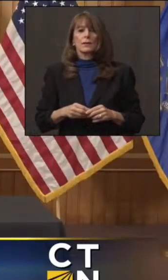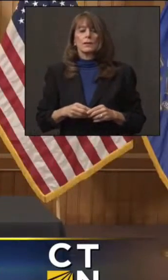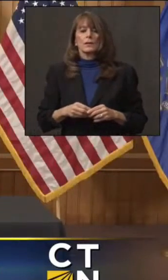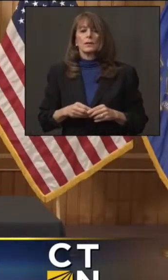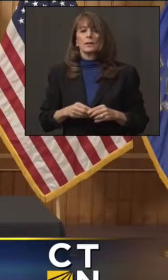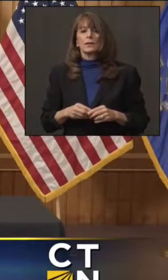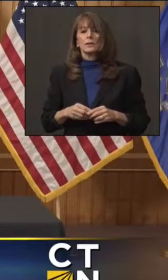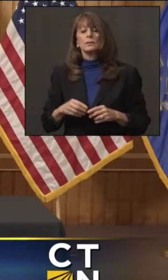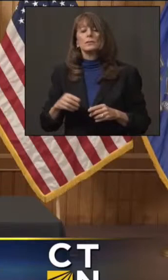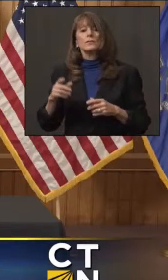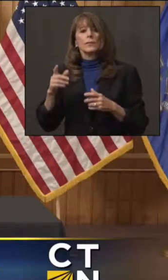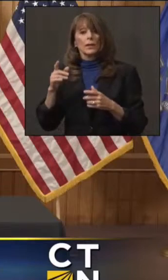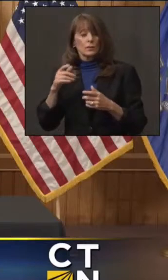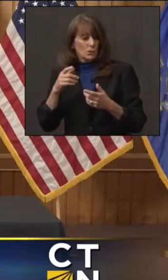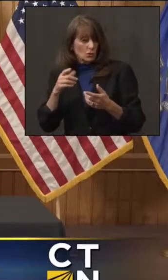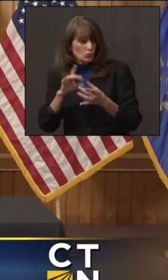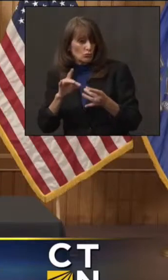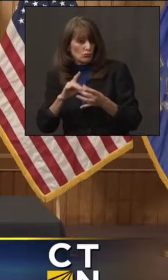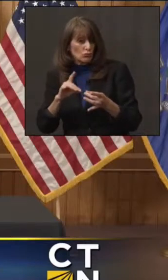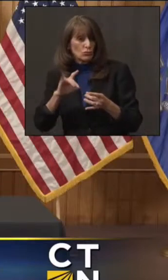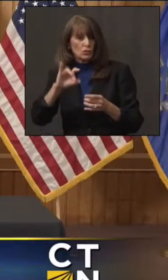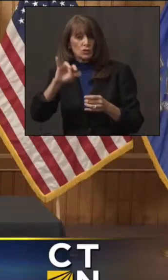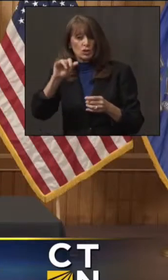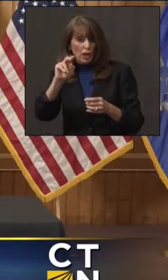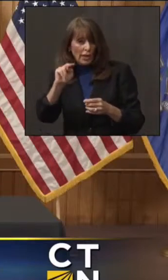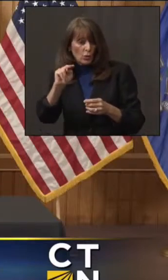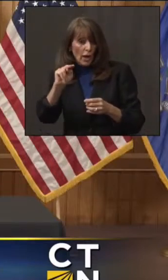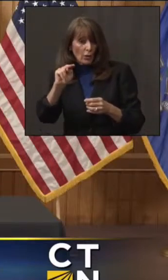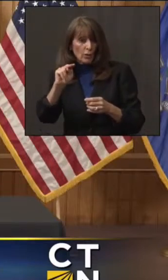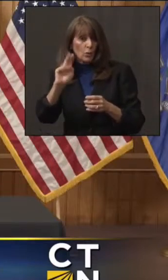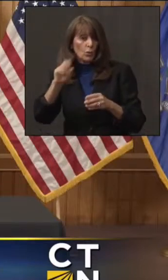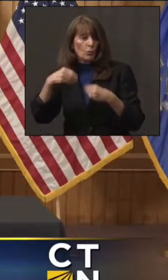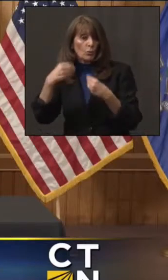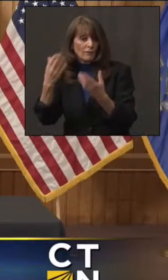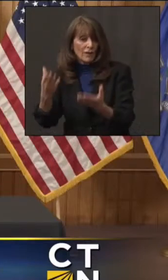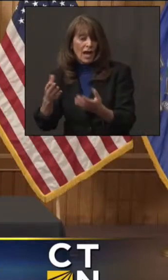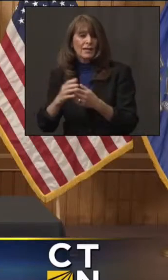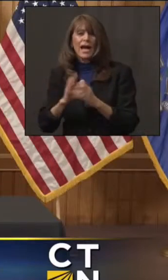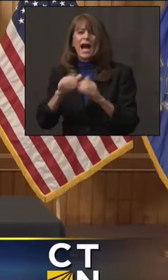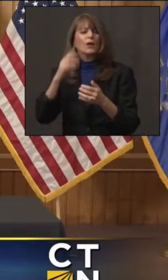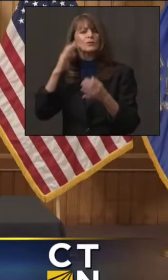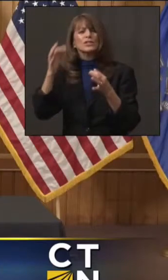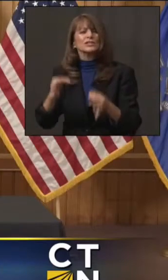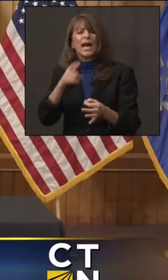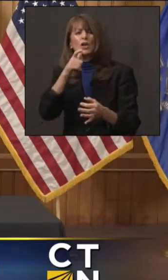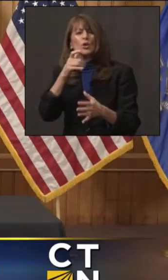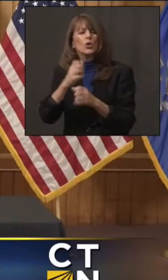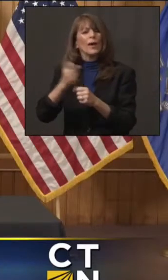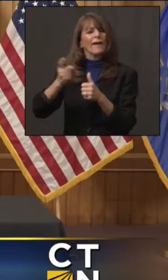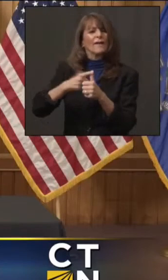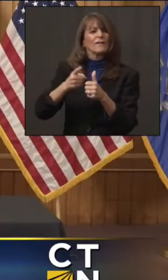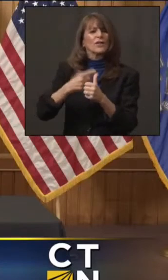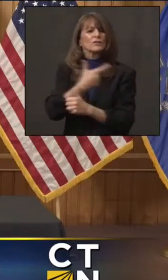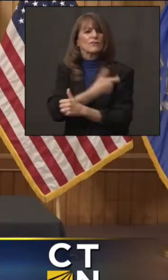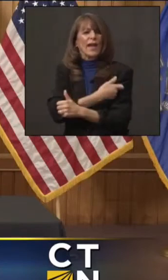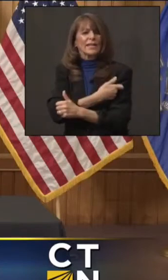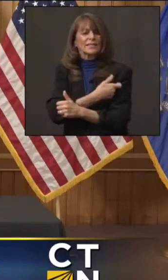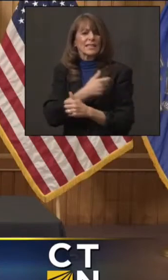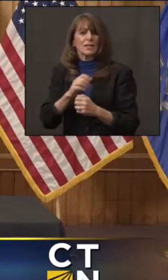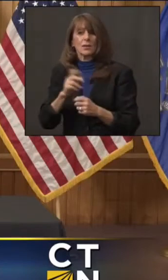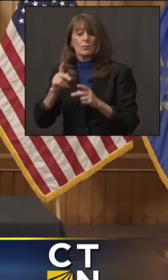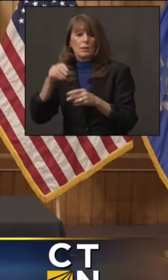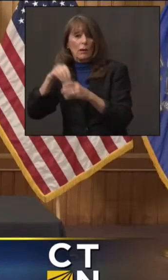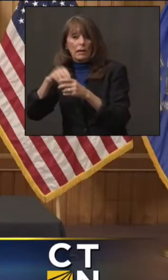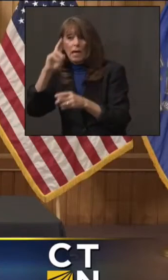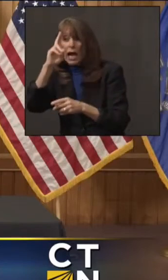and the hospitals whom they vaccinate first, whether it's by age or, maybe people who've recovered from COVID